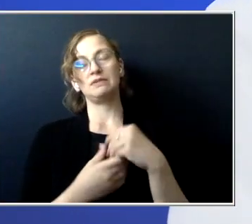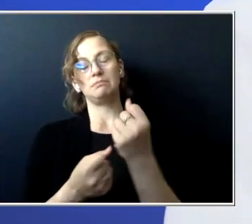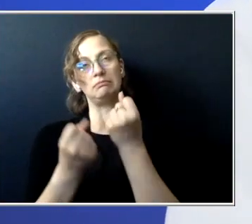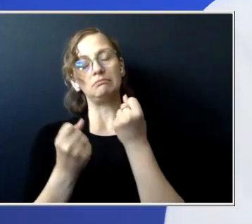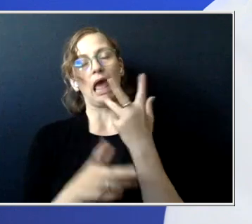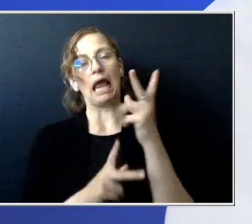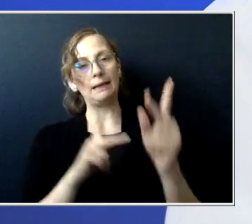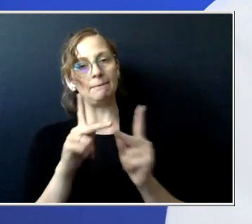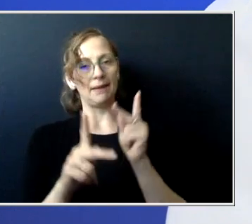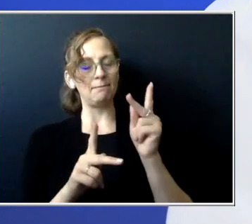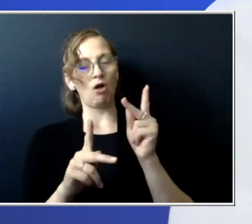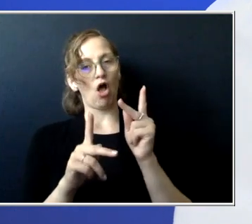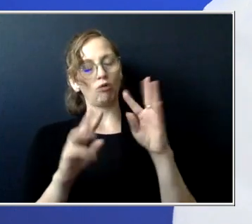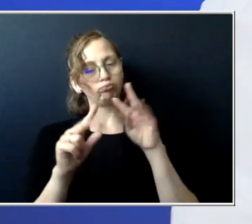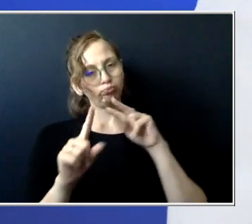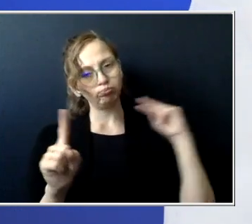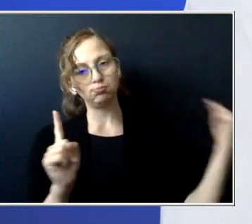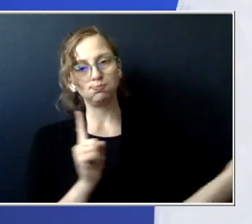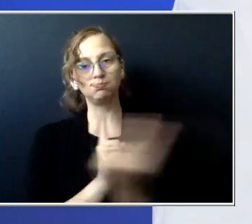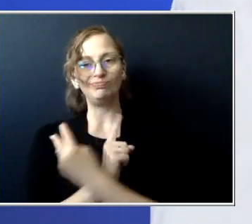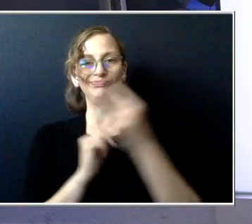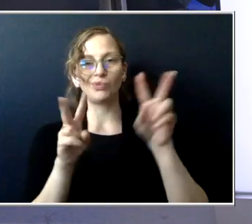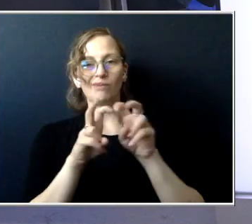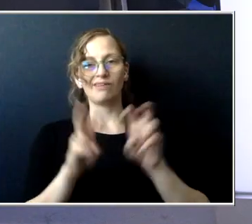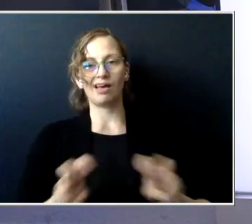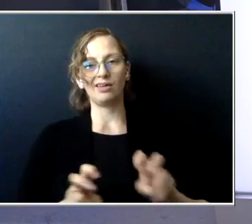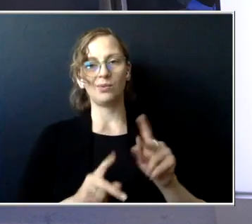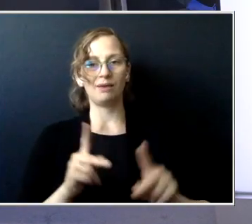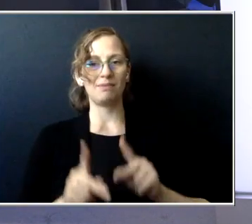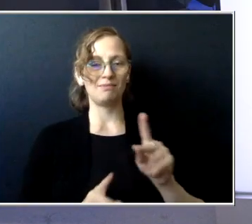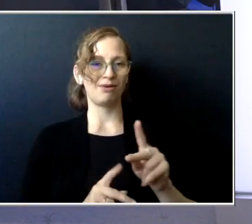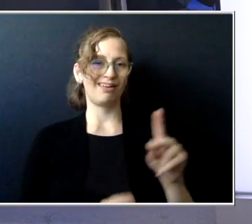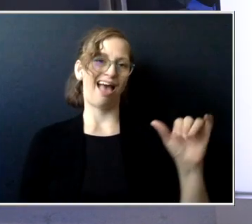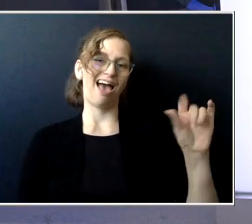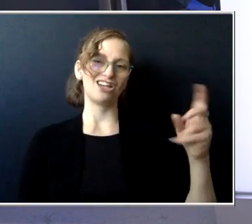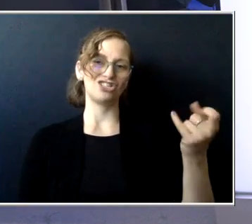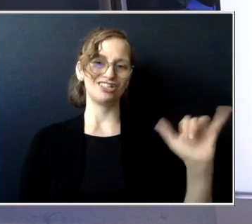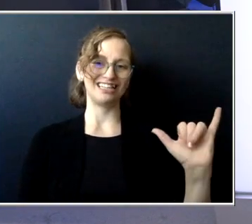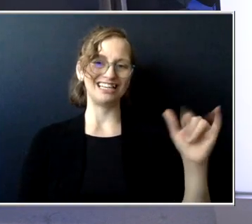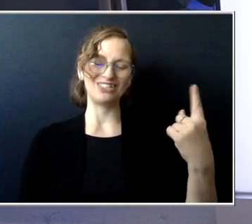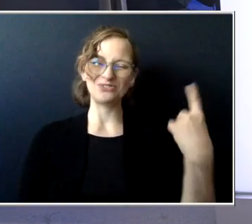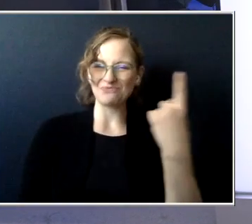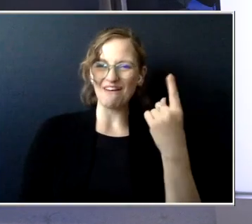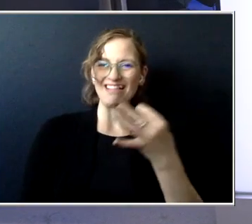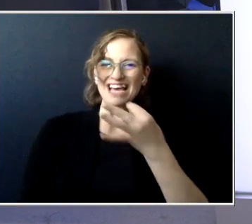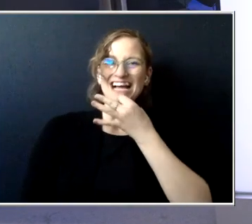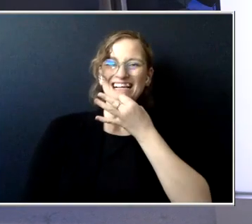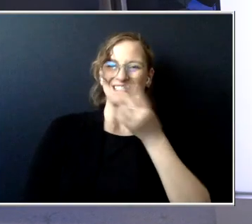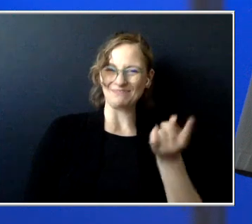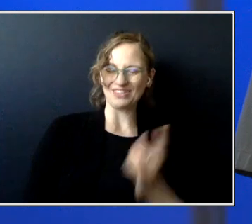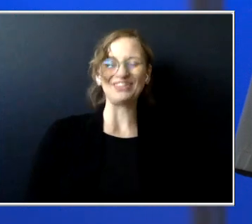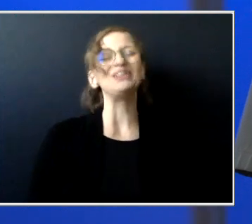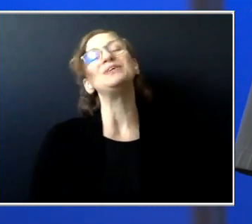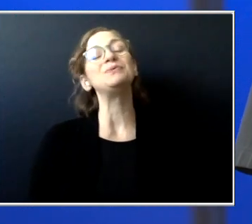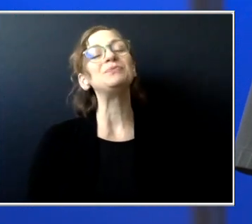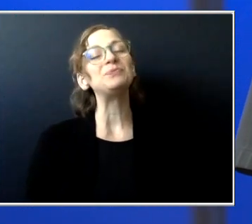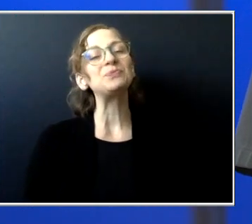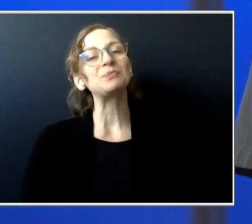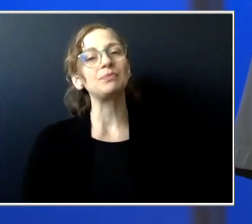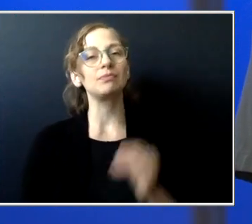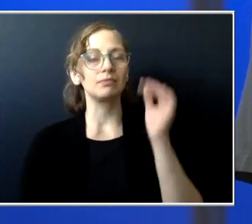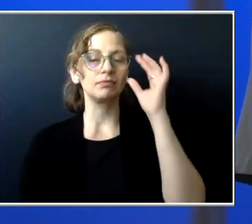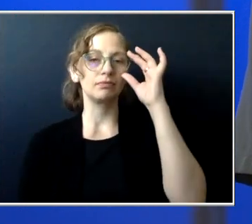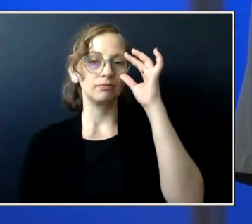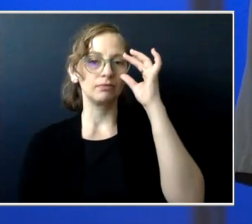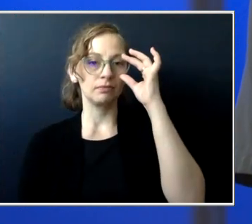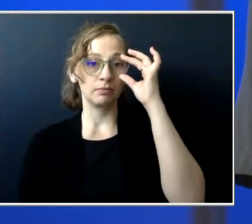people, and sort of Ashley's one of the experts on evaluation. I mean, definitely a